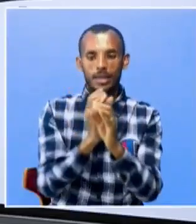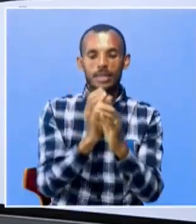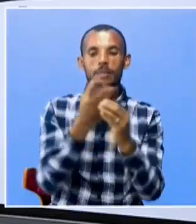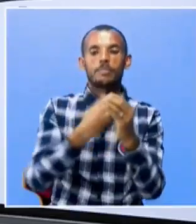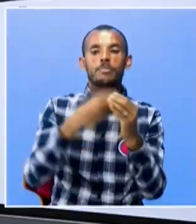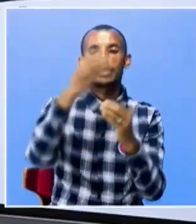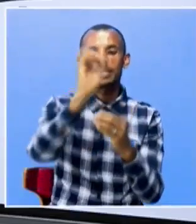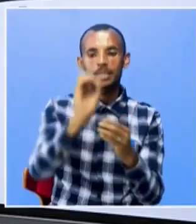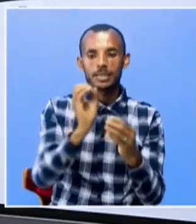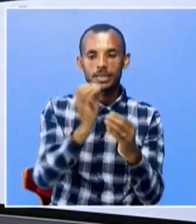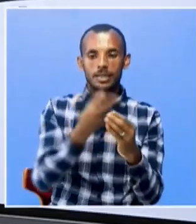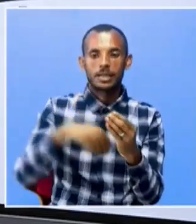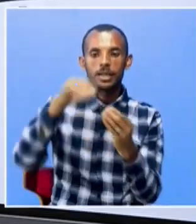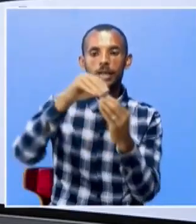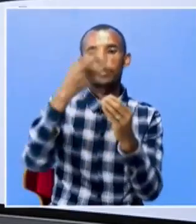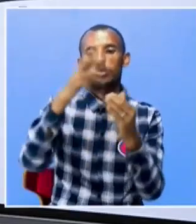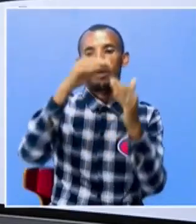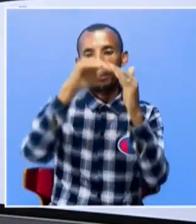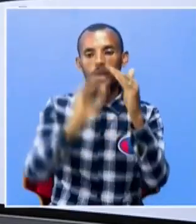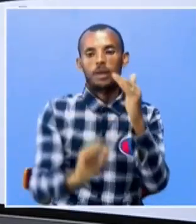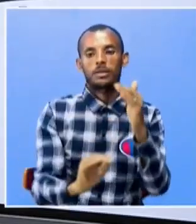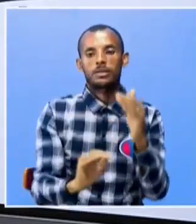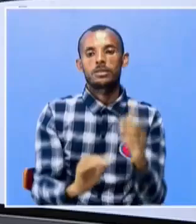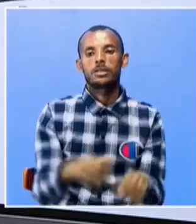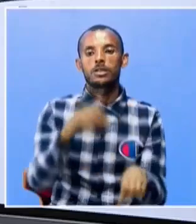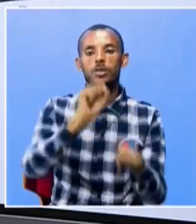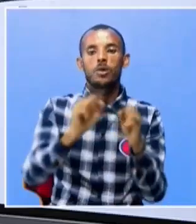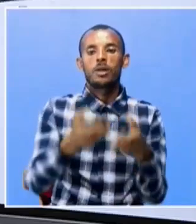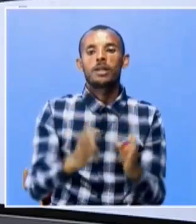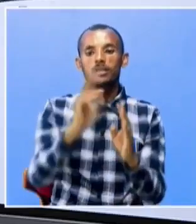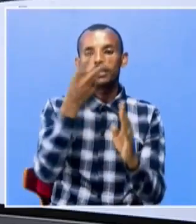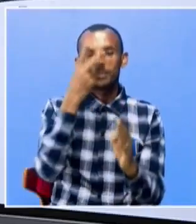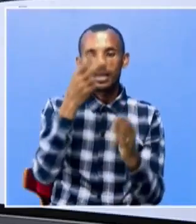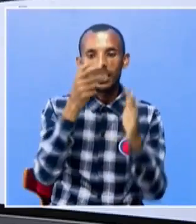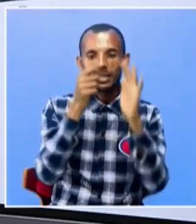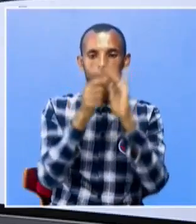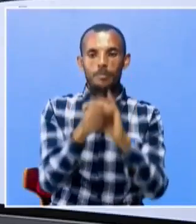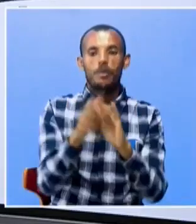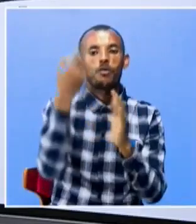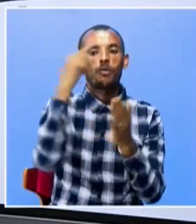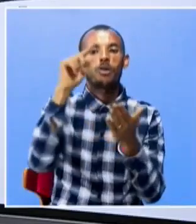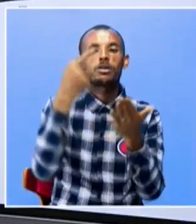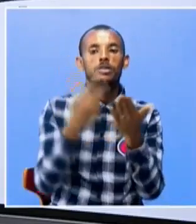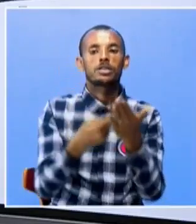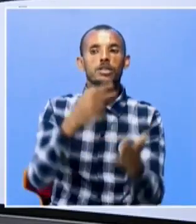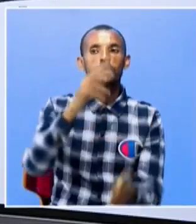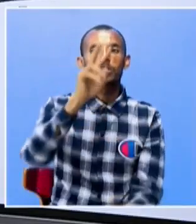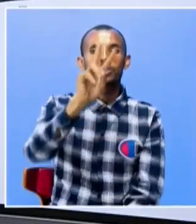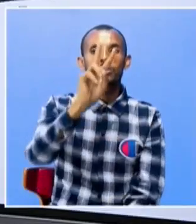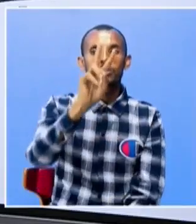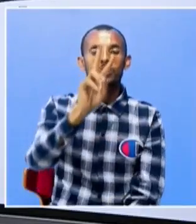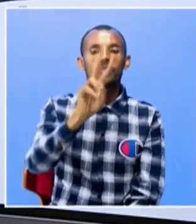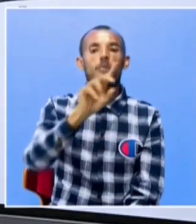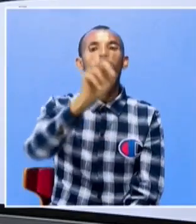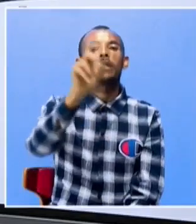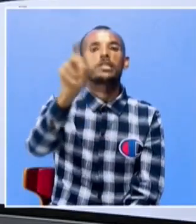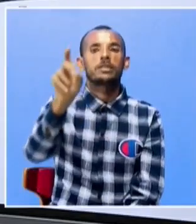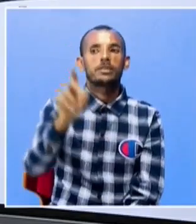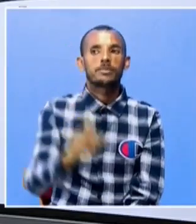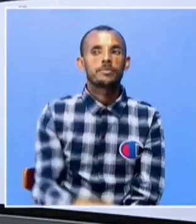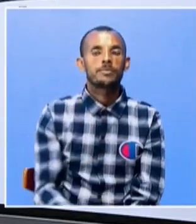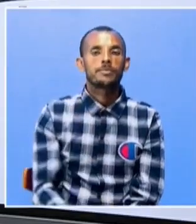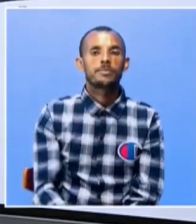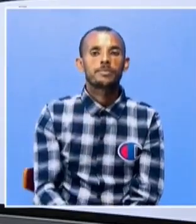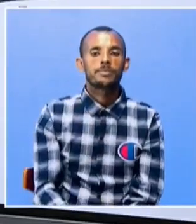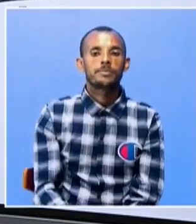and percent decrease. So let's see example for these two equations.